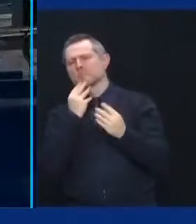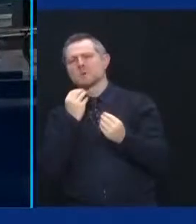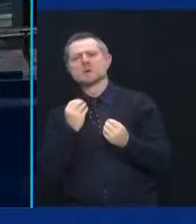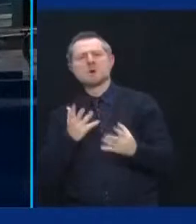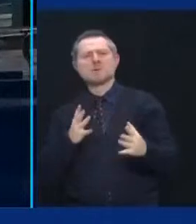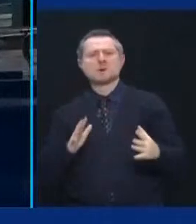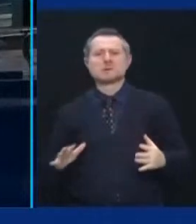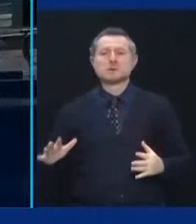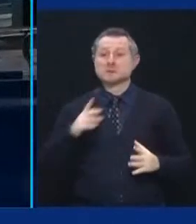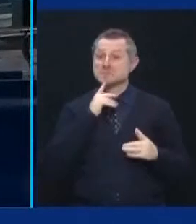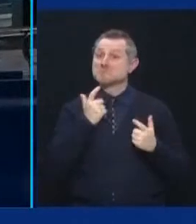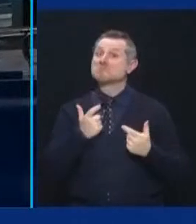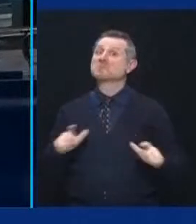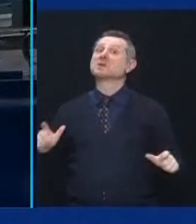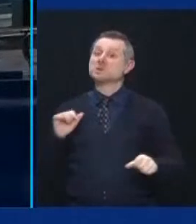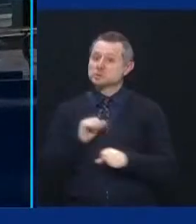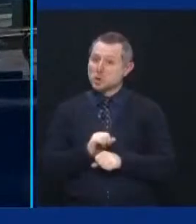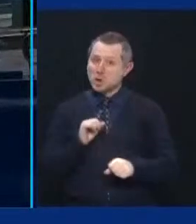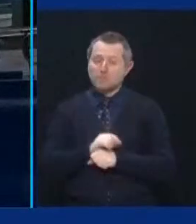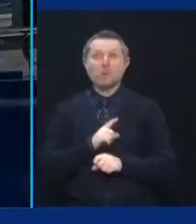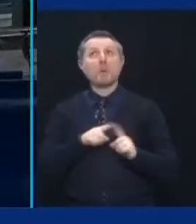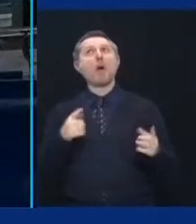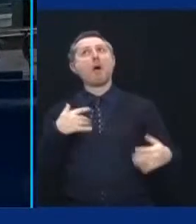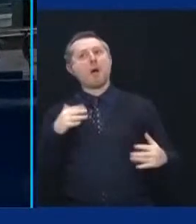but it was worth it. It was,